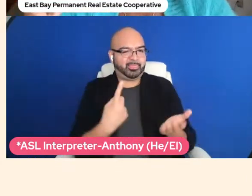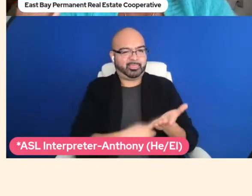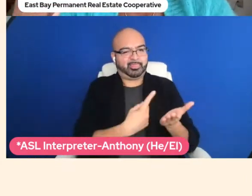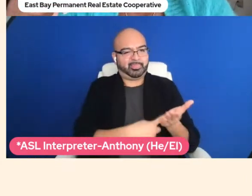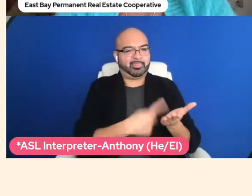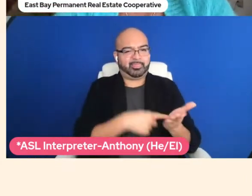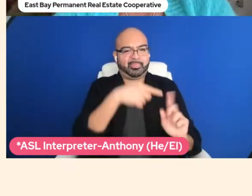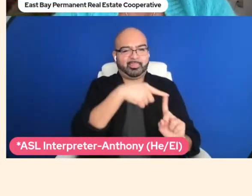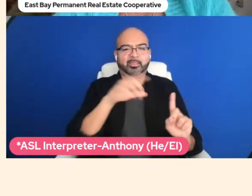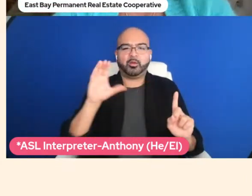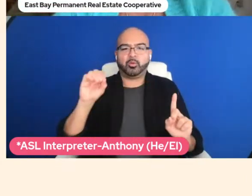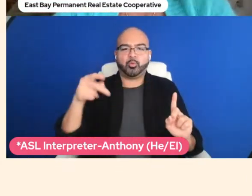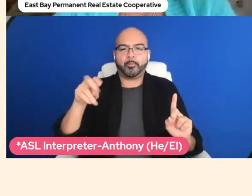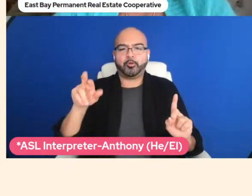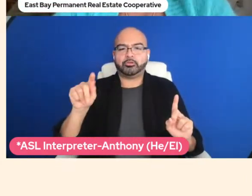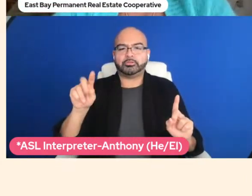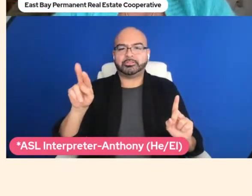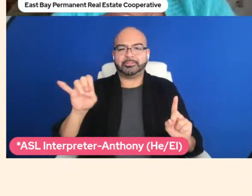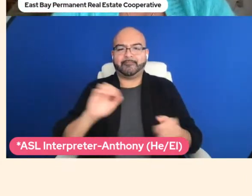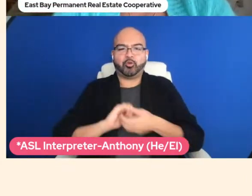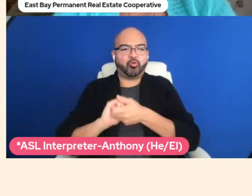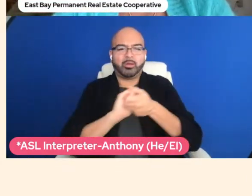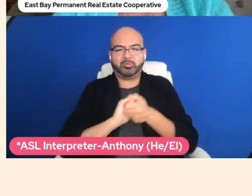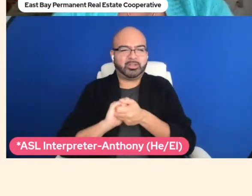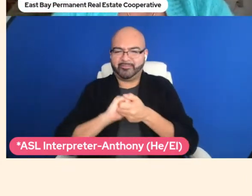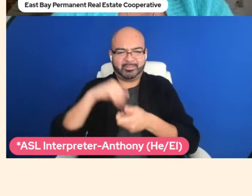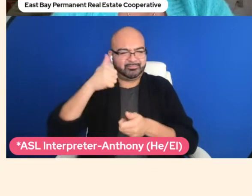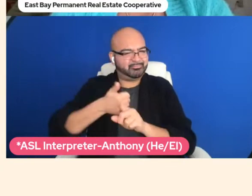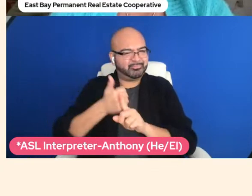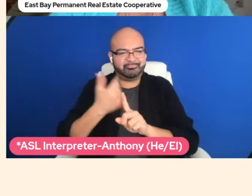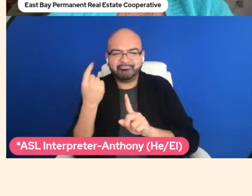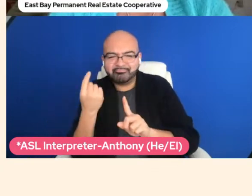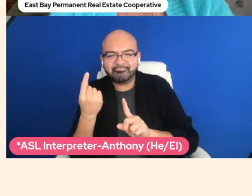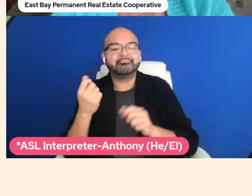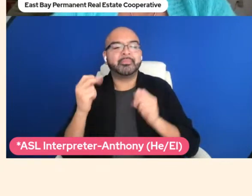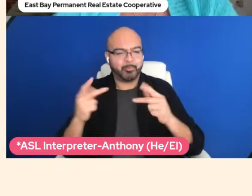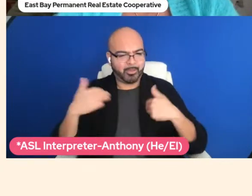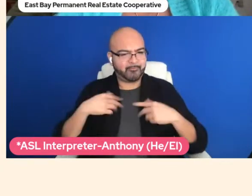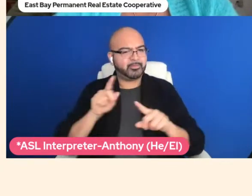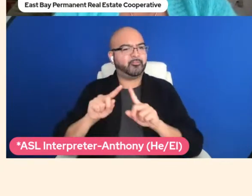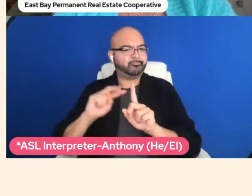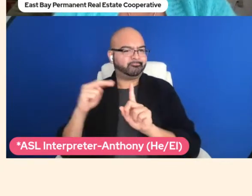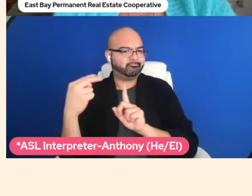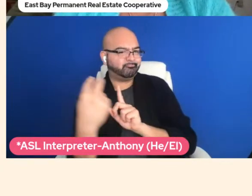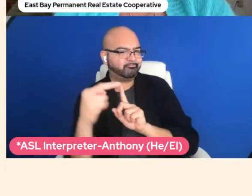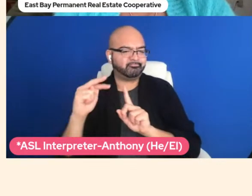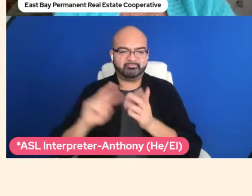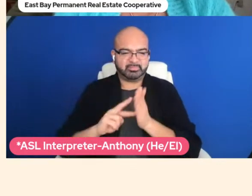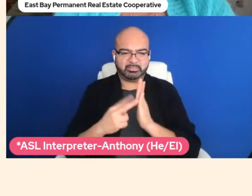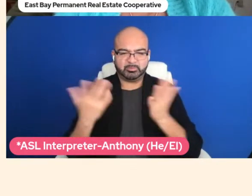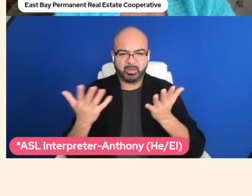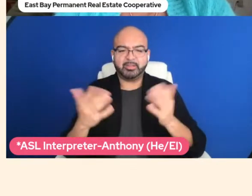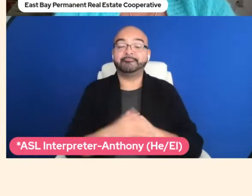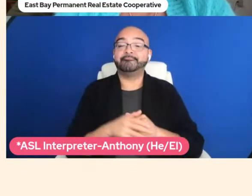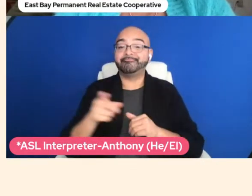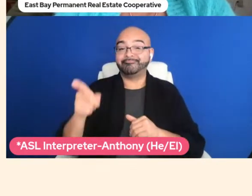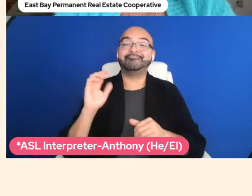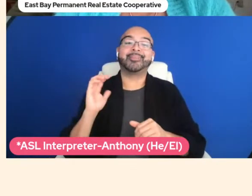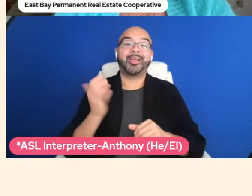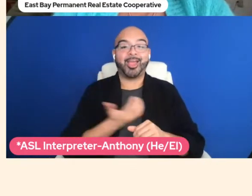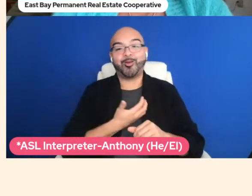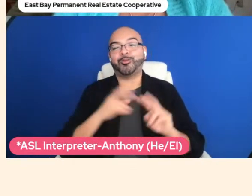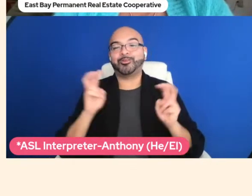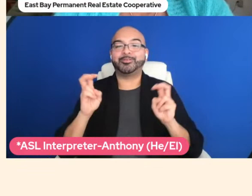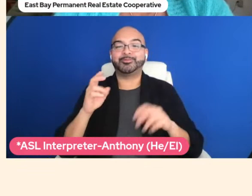cooperative is. So people have lots of ideas of what a cooperative can mean. As you see here, our little cooperative